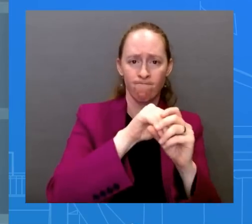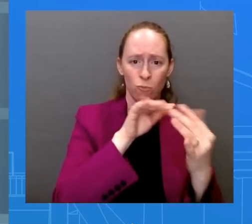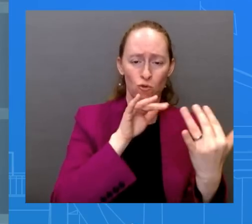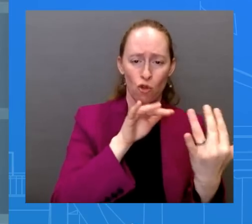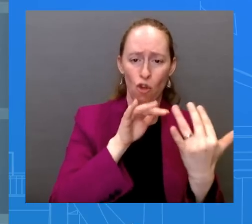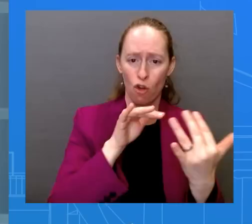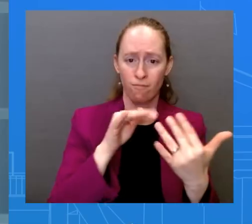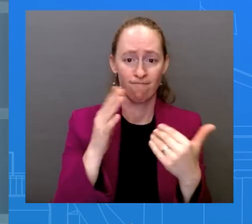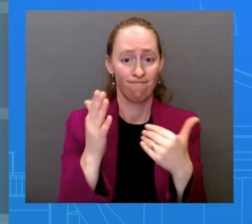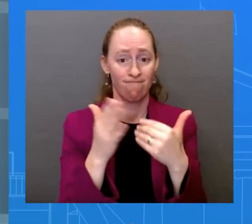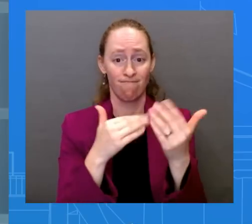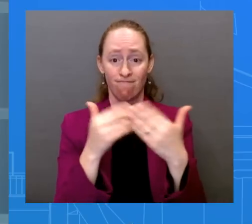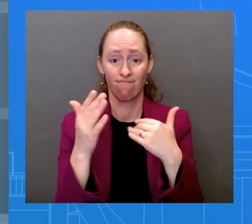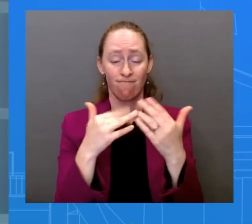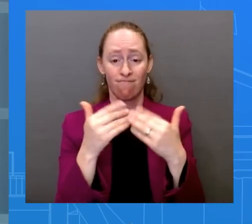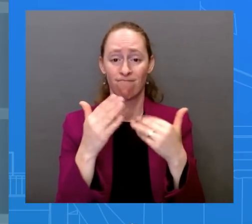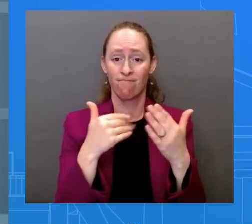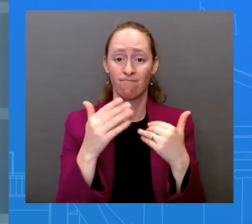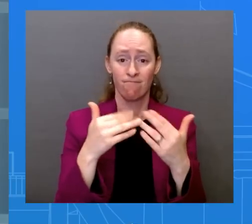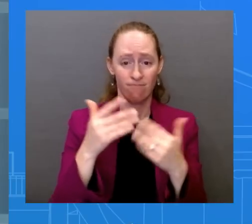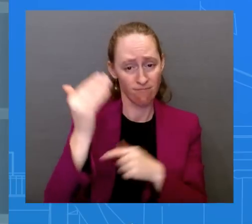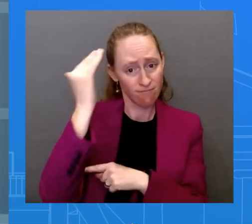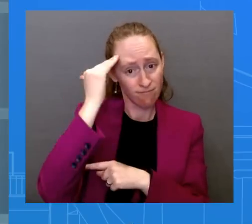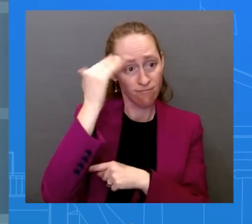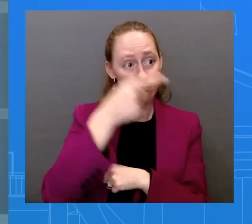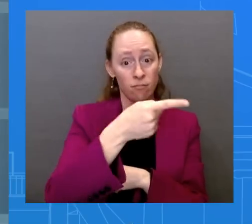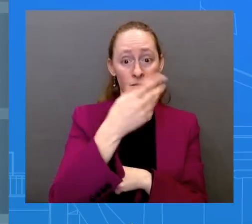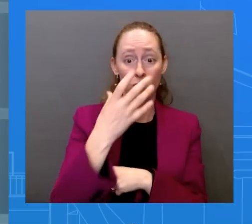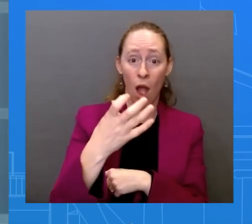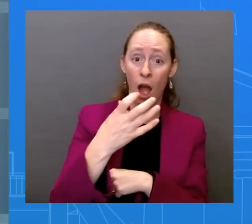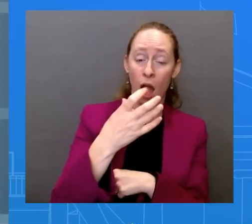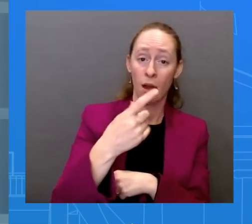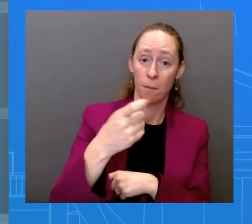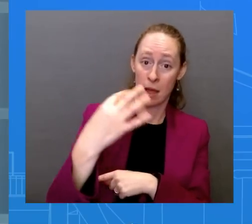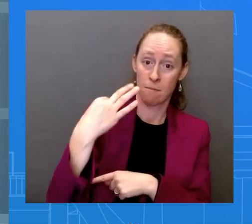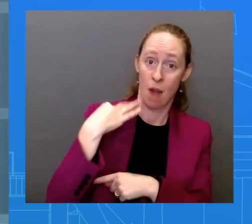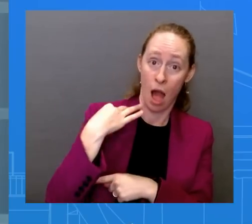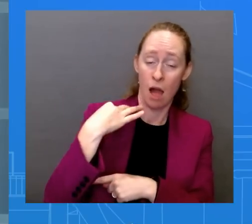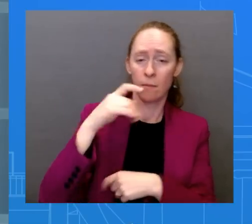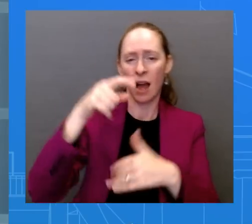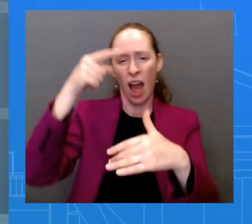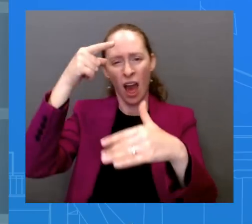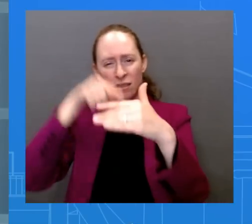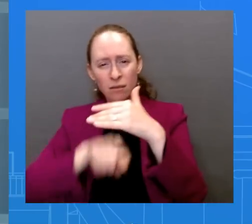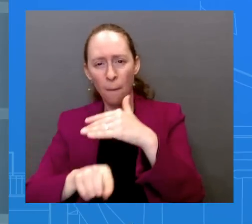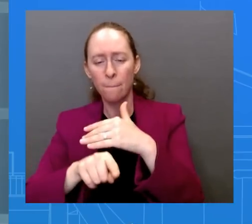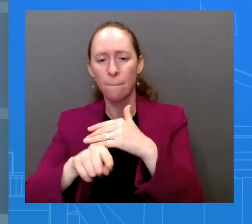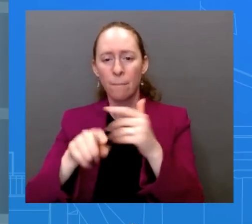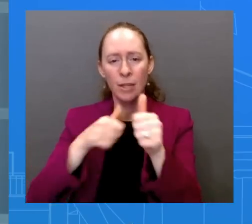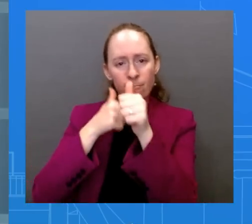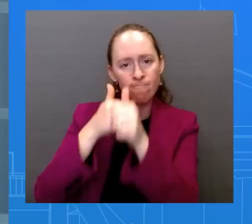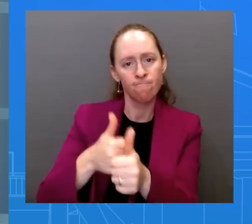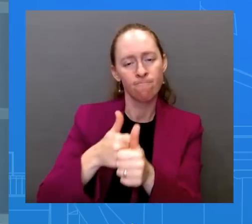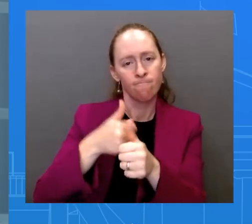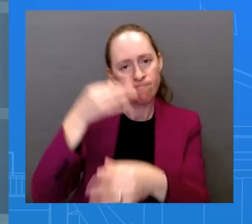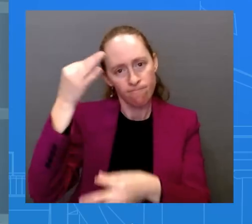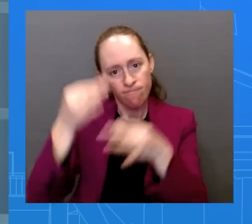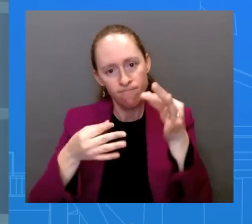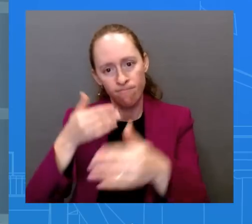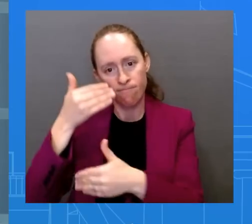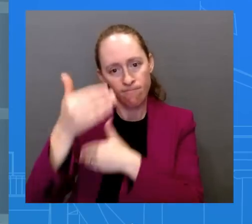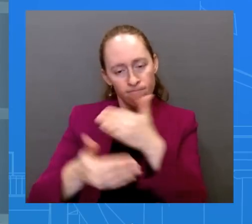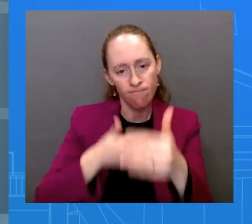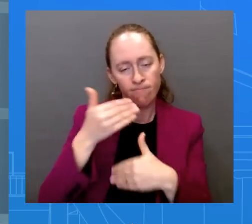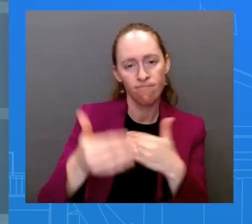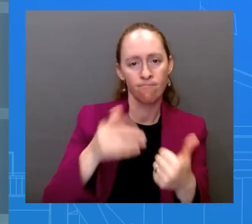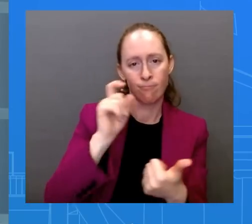for asylum in the United States and have their claim adjudicated on a case-by-case basis. That's how we see our role here